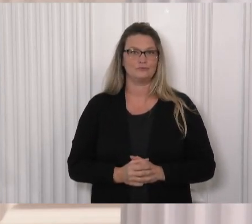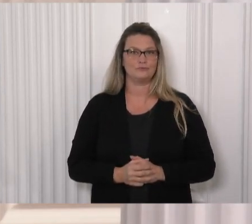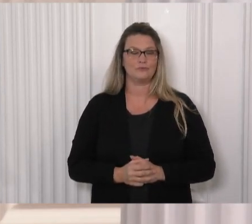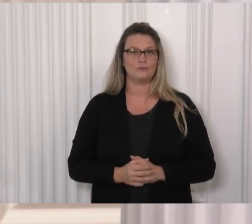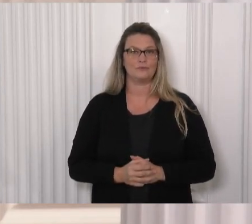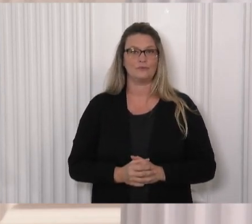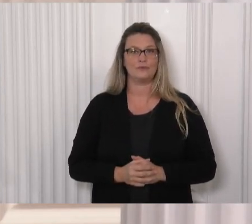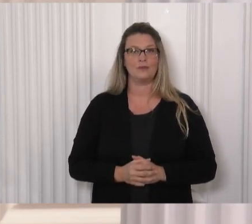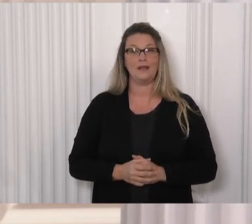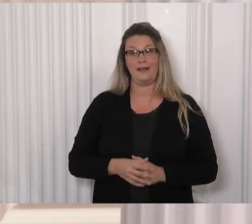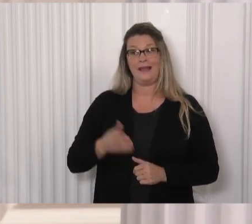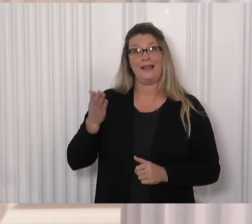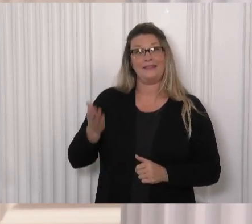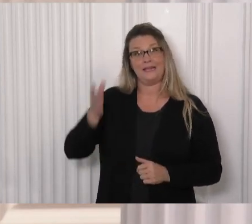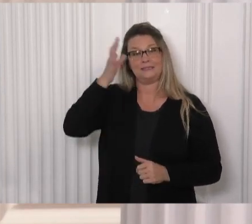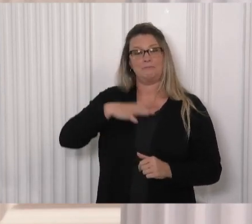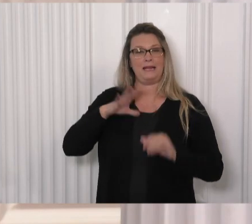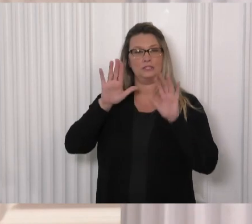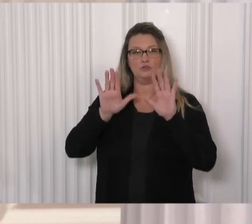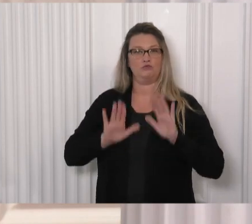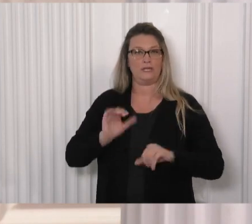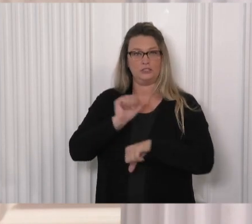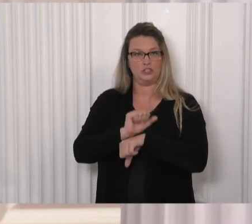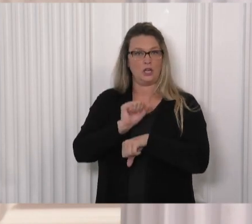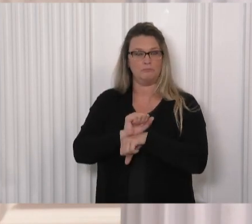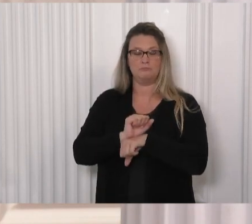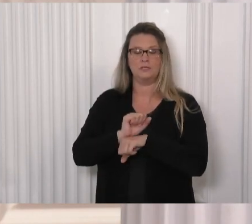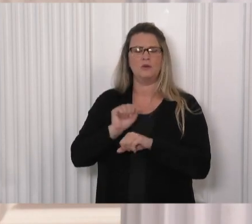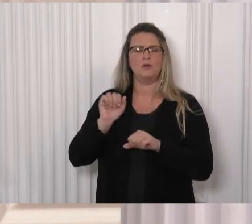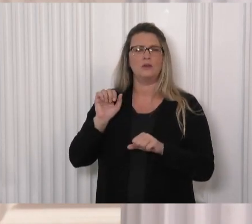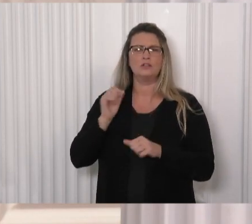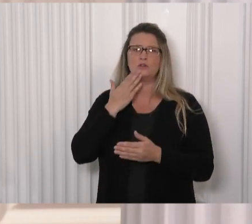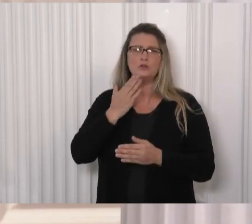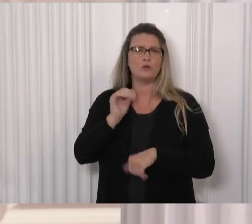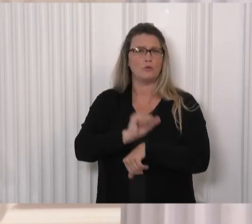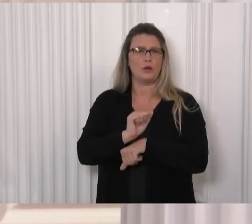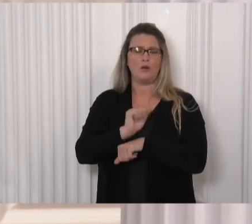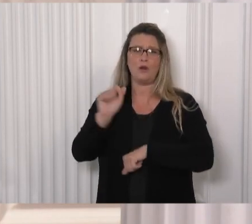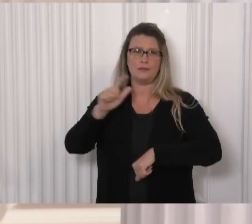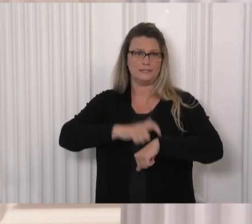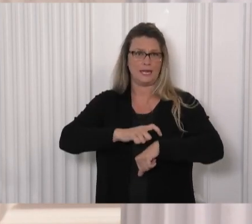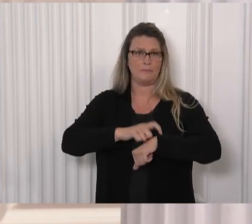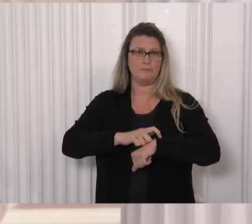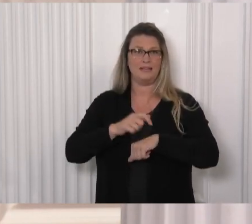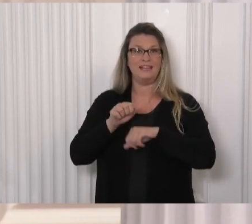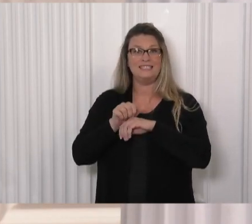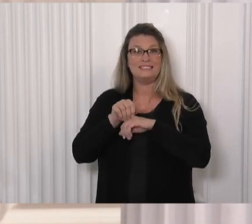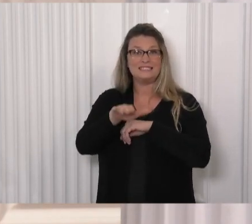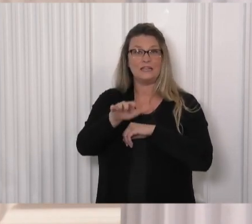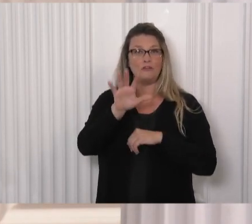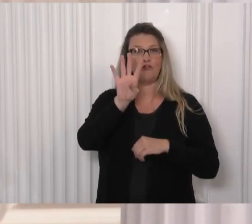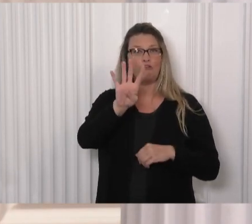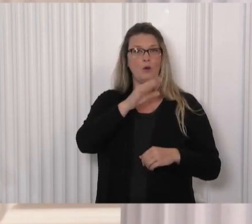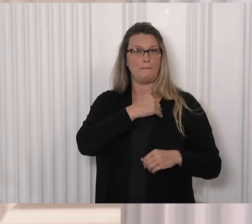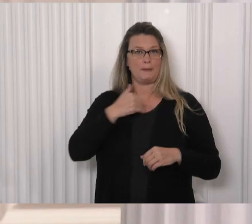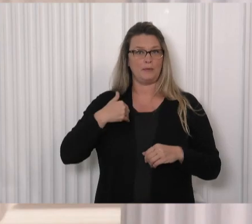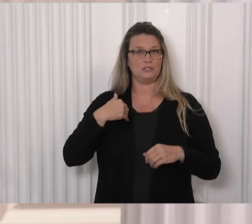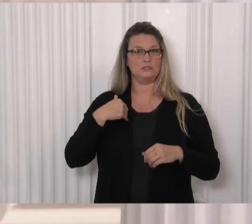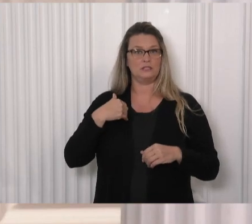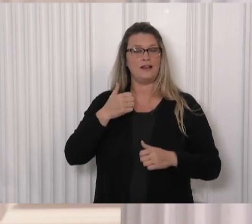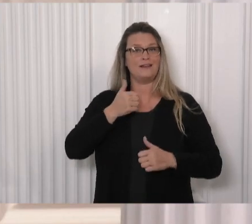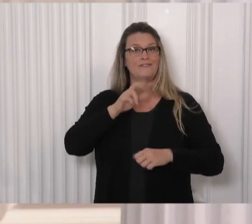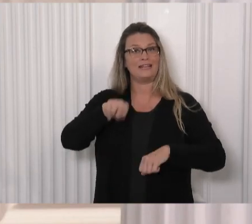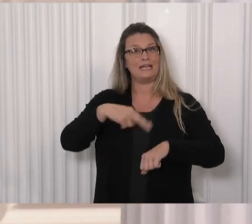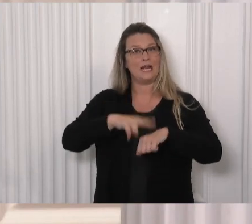work all the time, has sent 4 members of the Guard to go to the nursing home